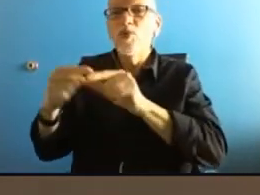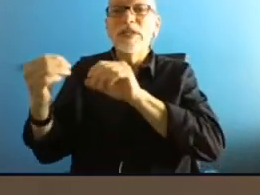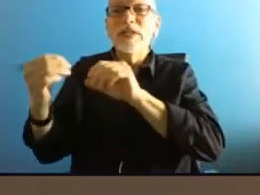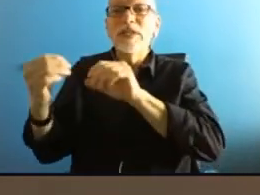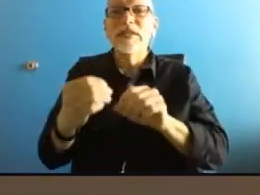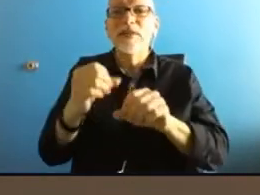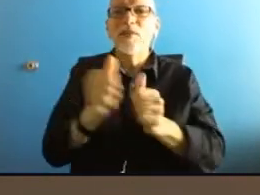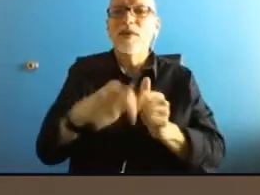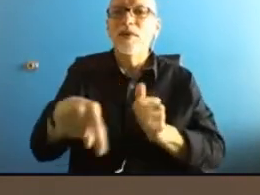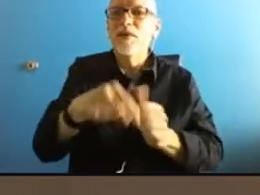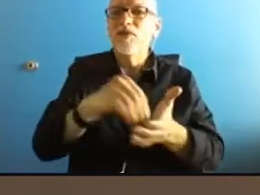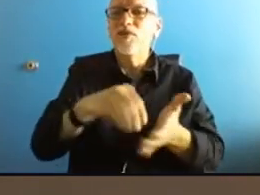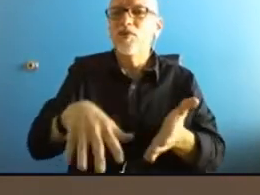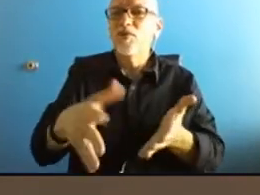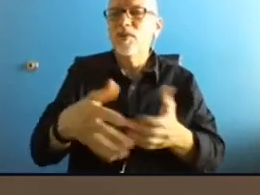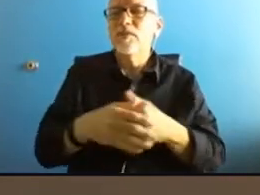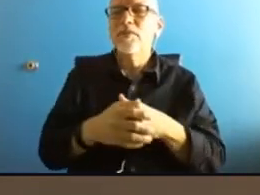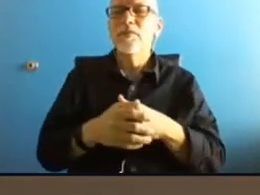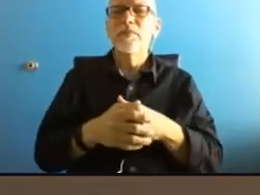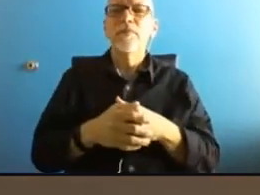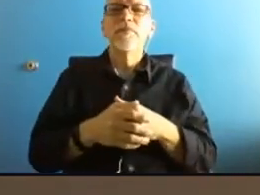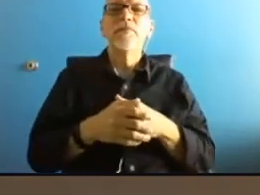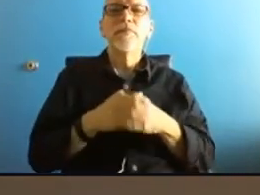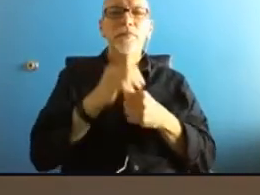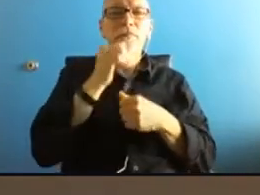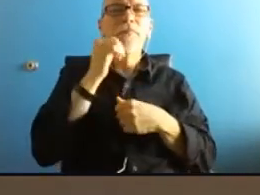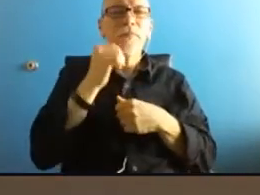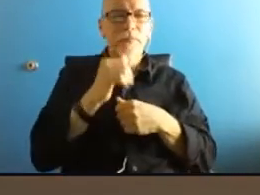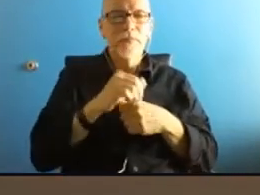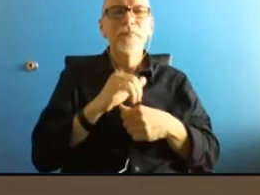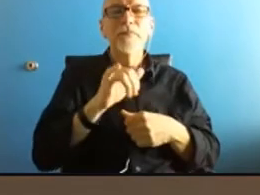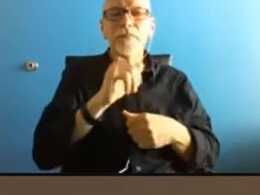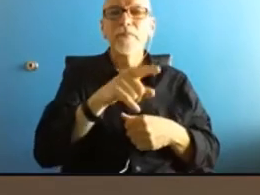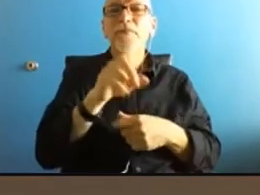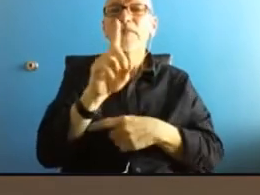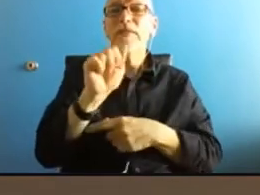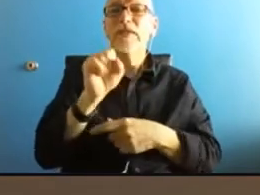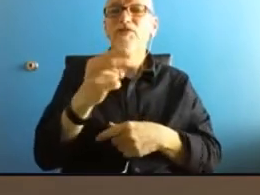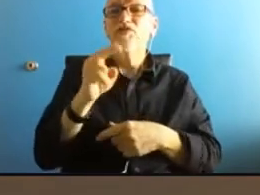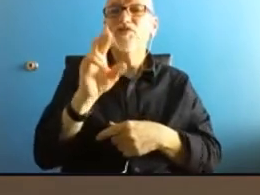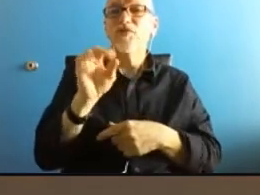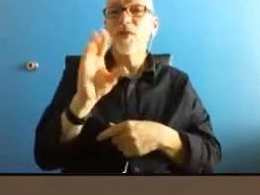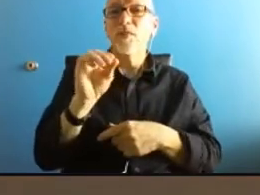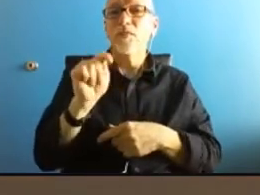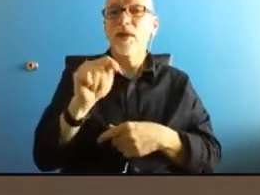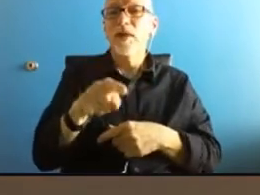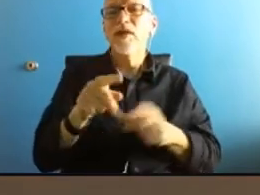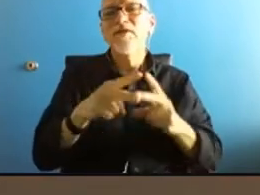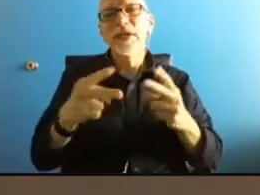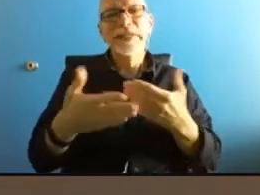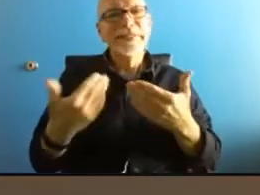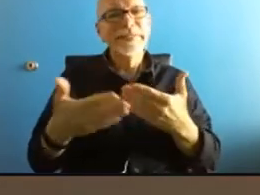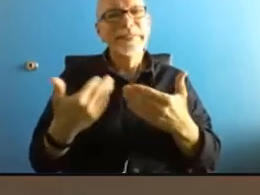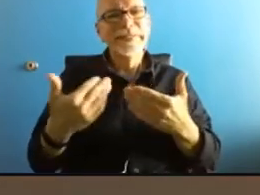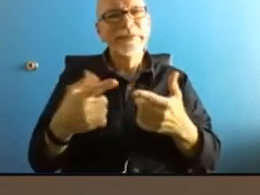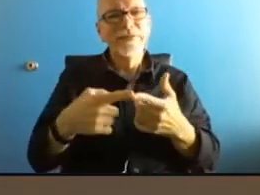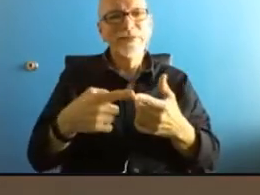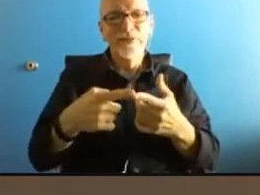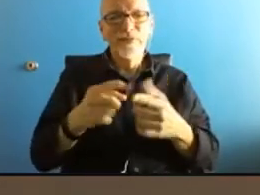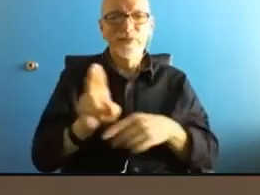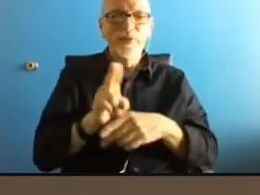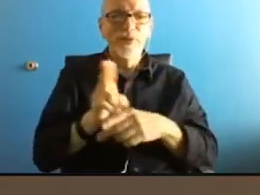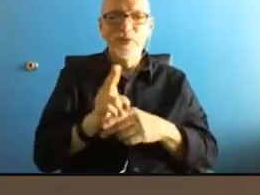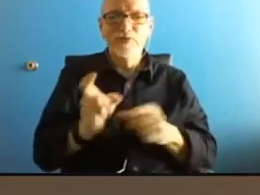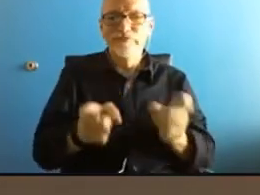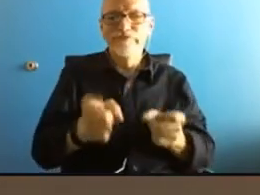students? Well, the Dash robot is very easy to manipulate.